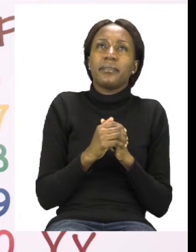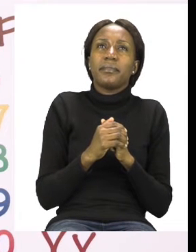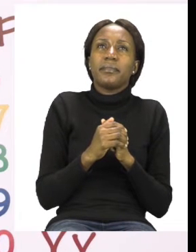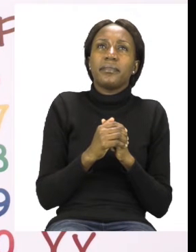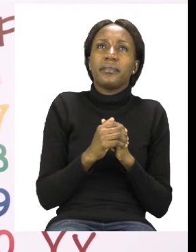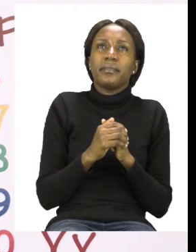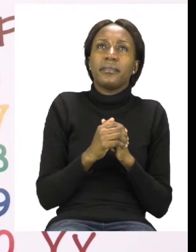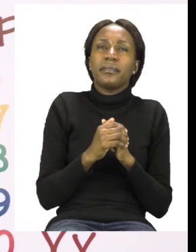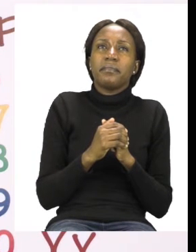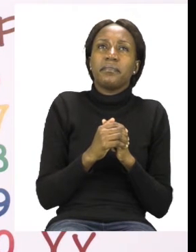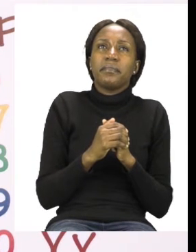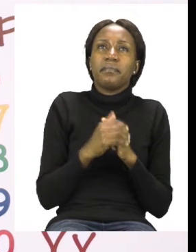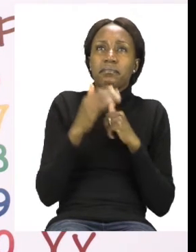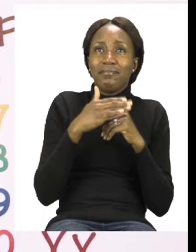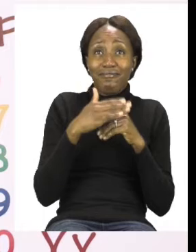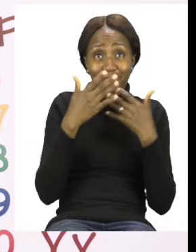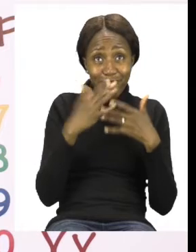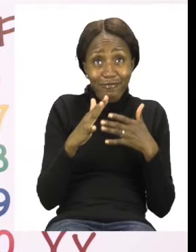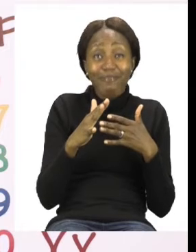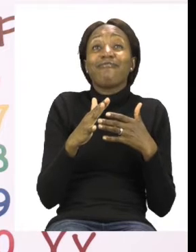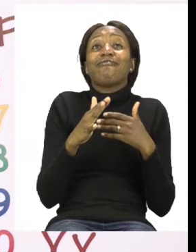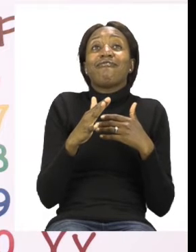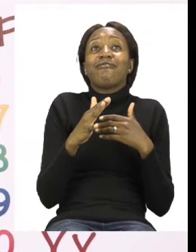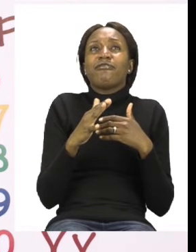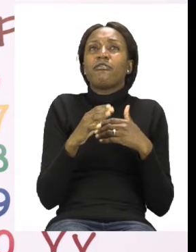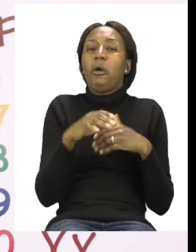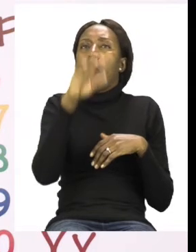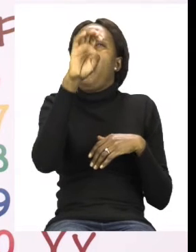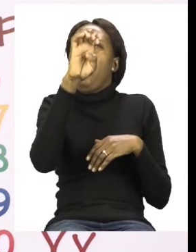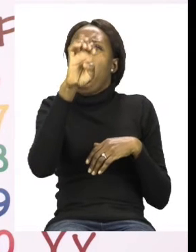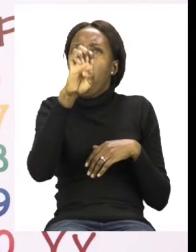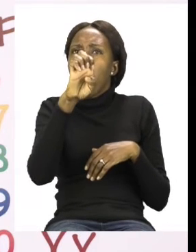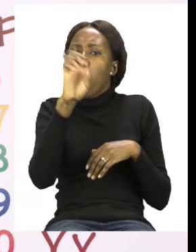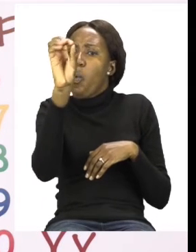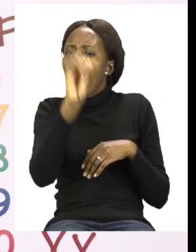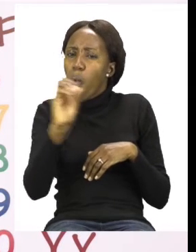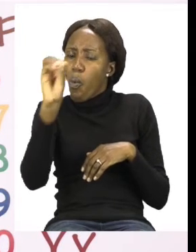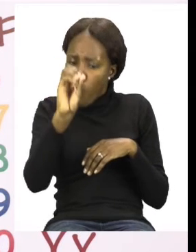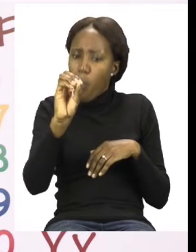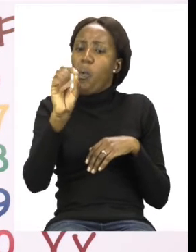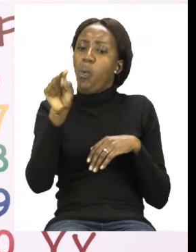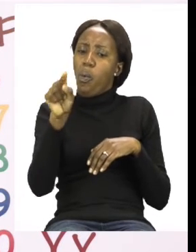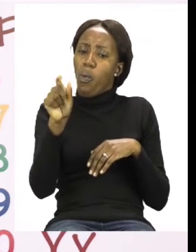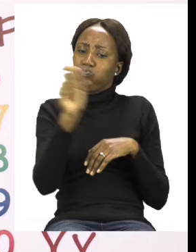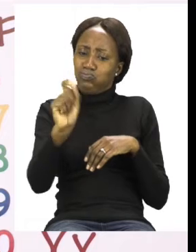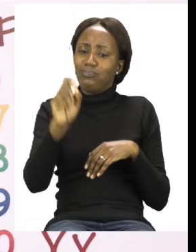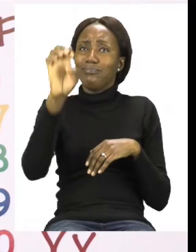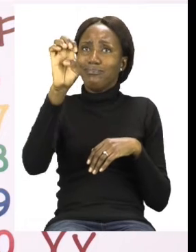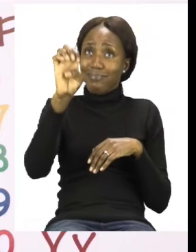are almost there. Now the last one is an E. So we're going to put our